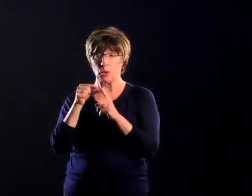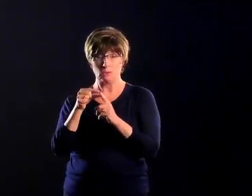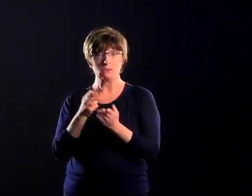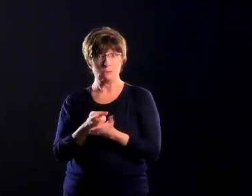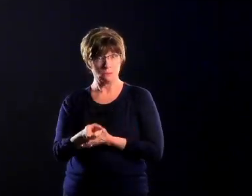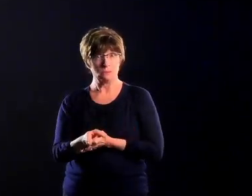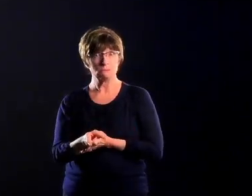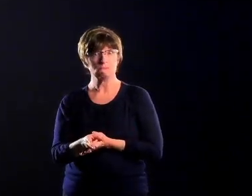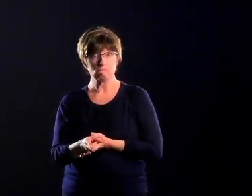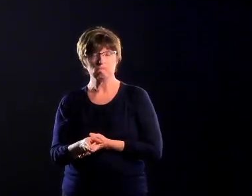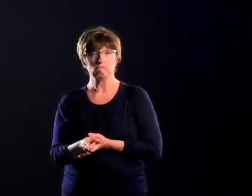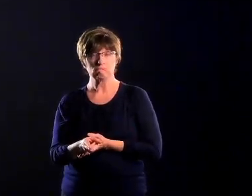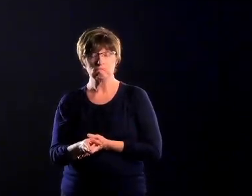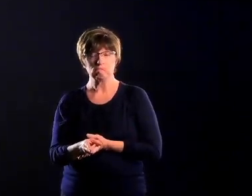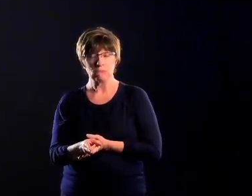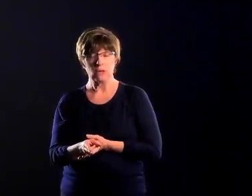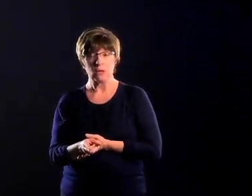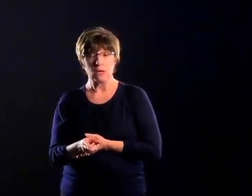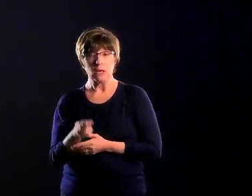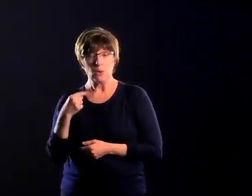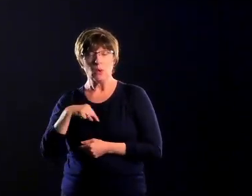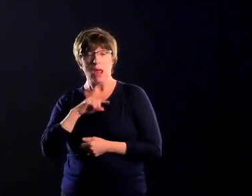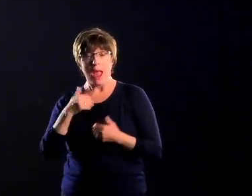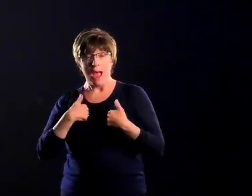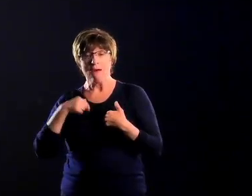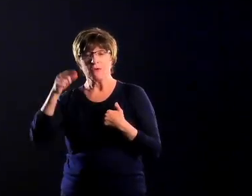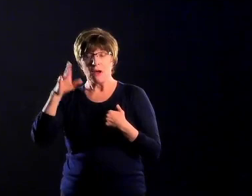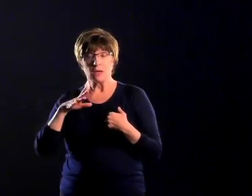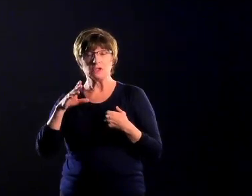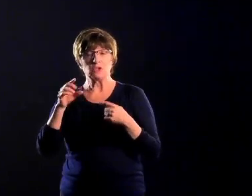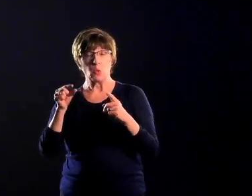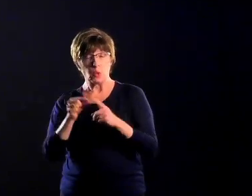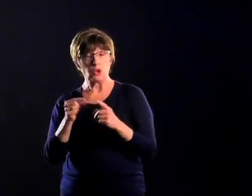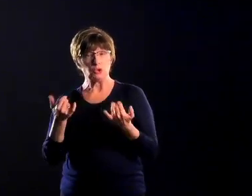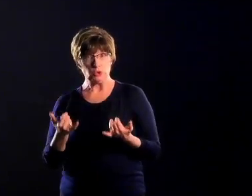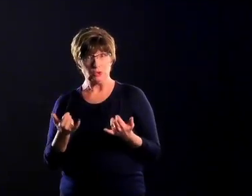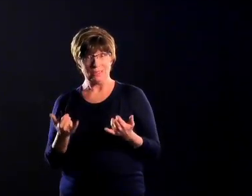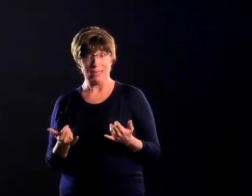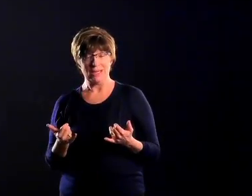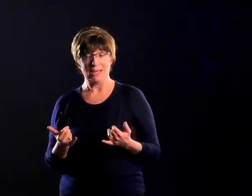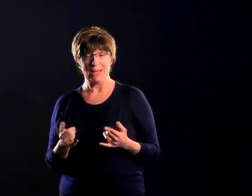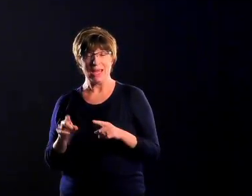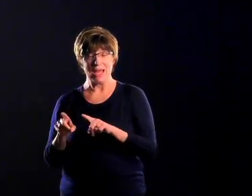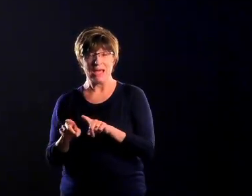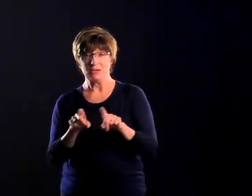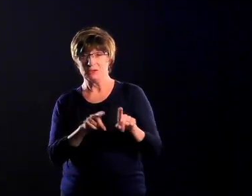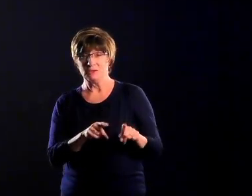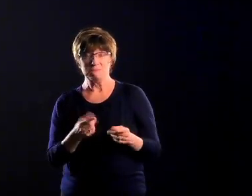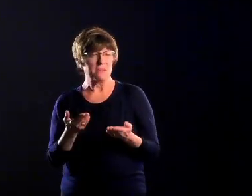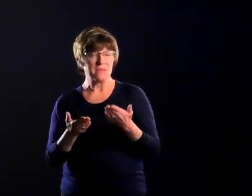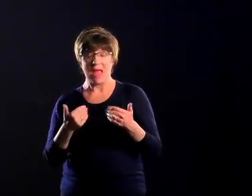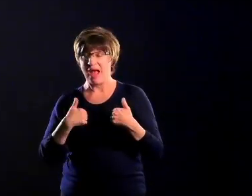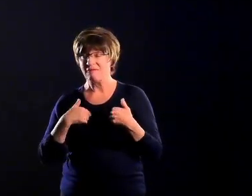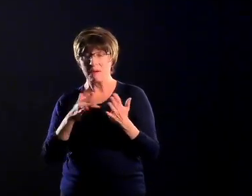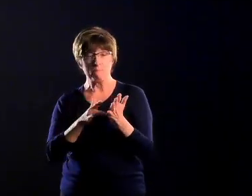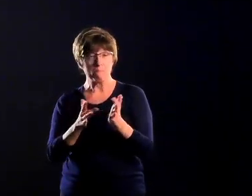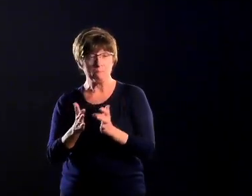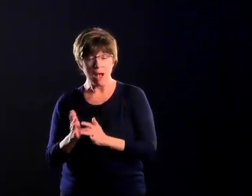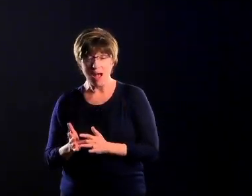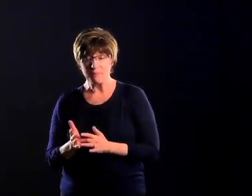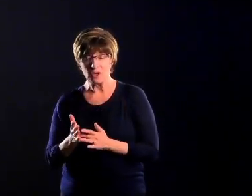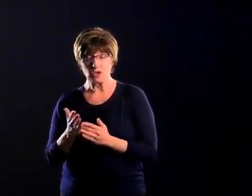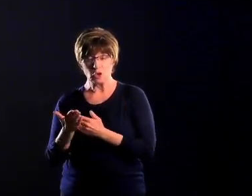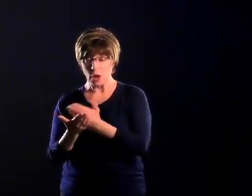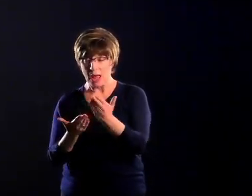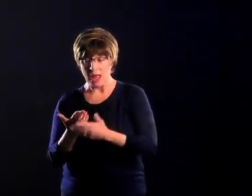truth." So we have God's word to us today, and as you may have a Bible in your hand, I've got one here on the